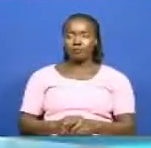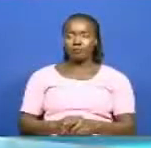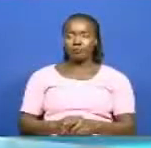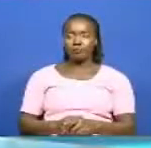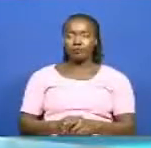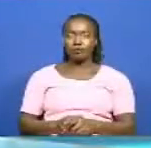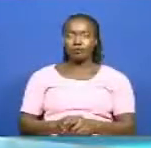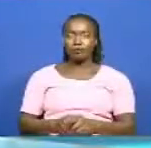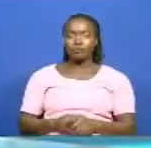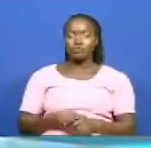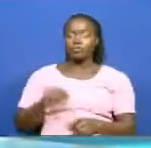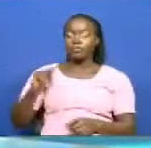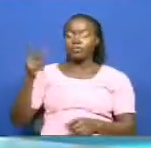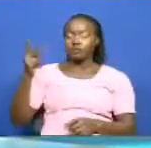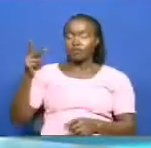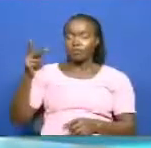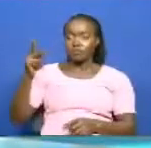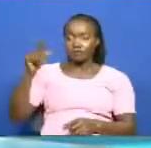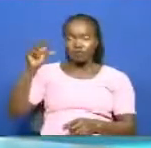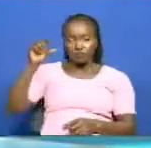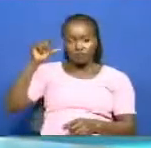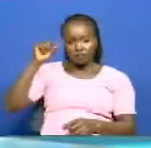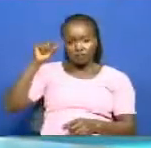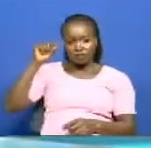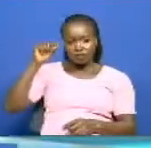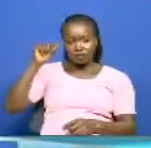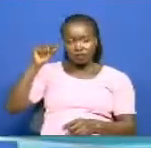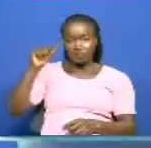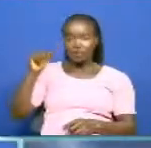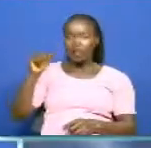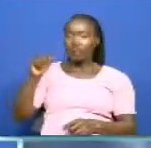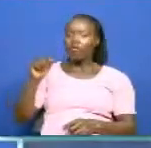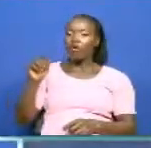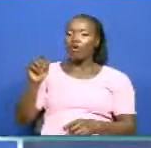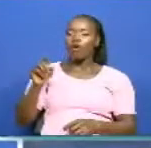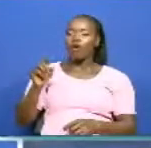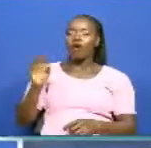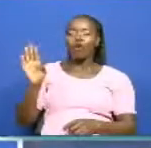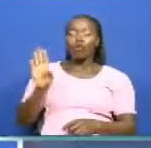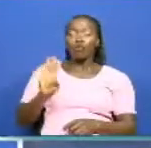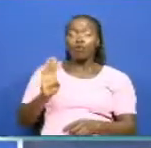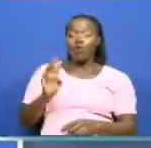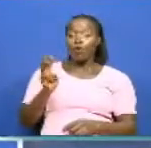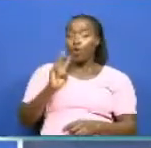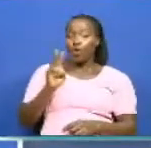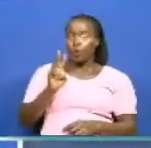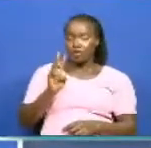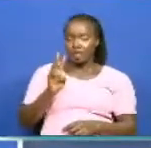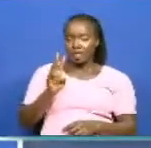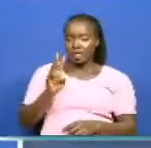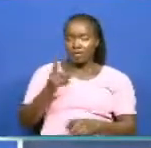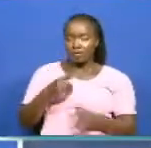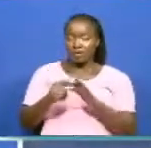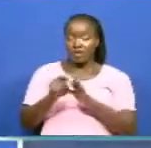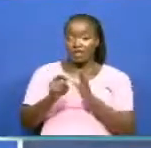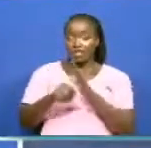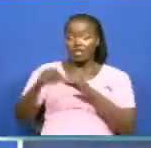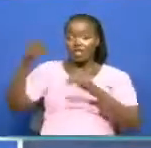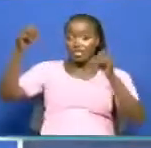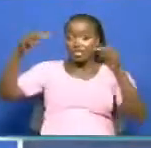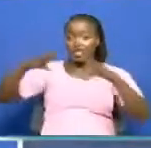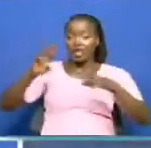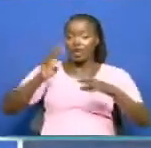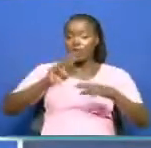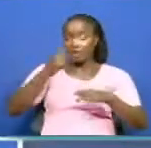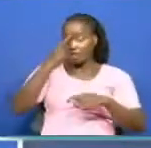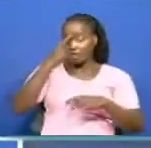And the Kenyan coast is known for azure blue waters and award-winning sun-drenched beaches. But under the clear waters of the Indian